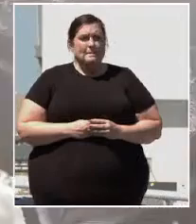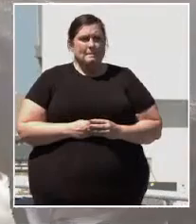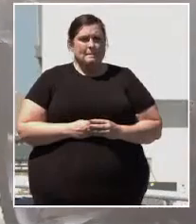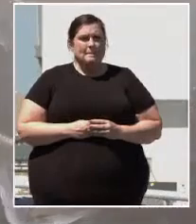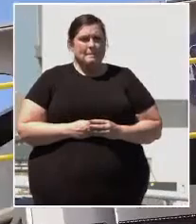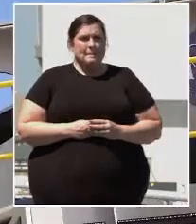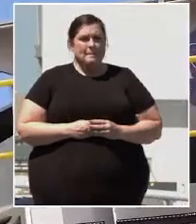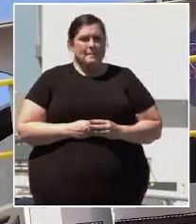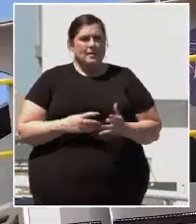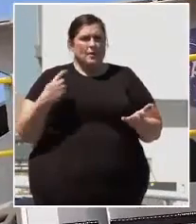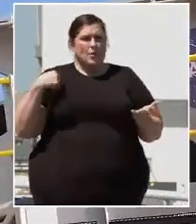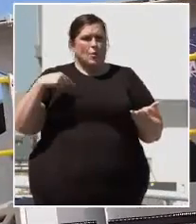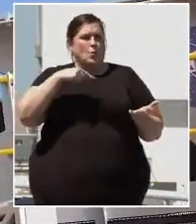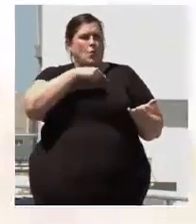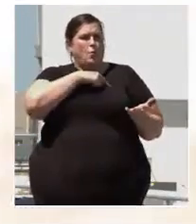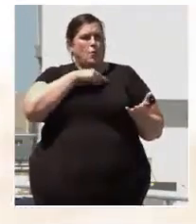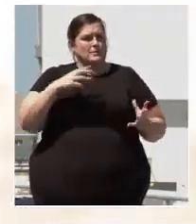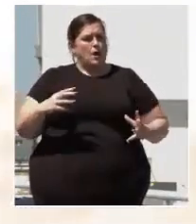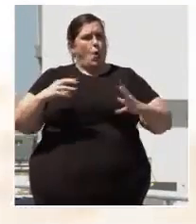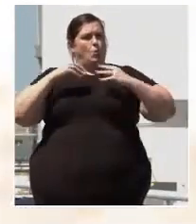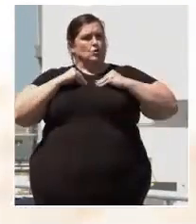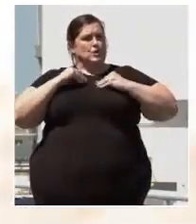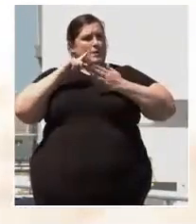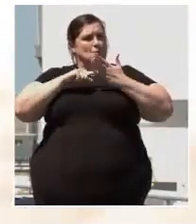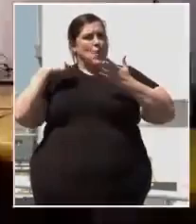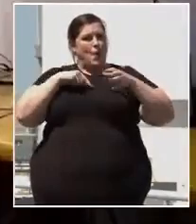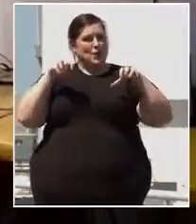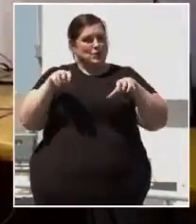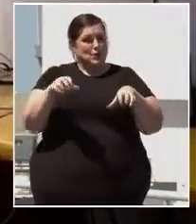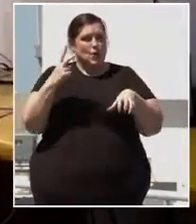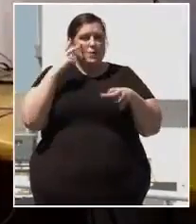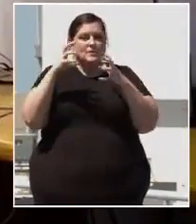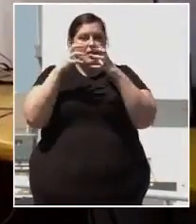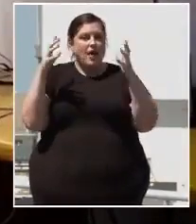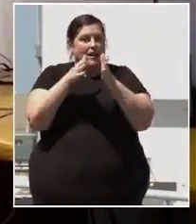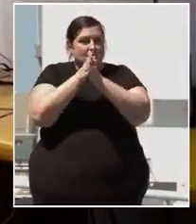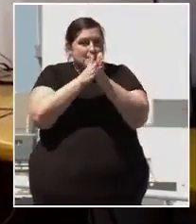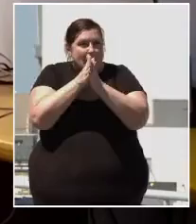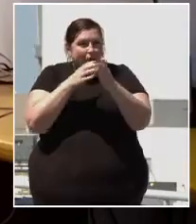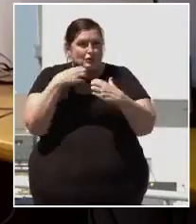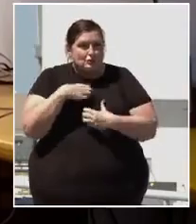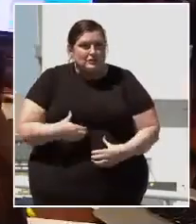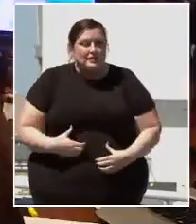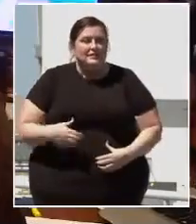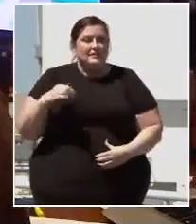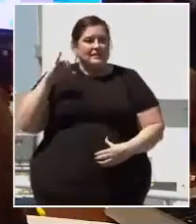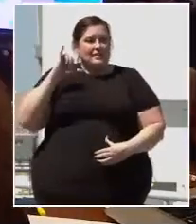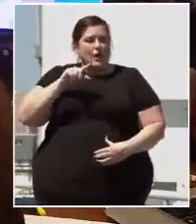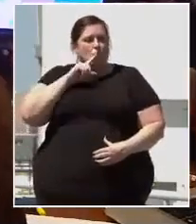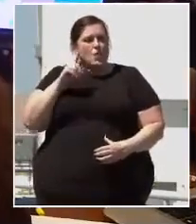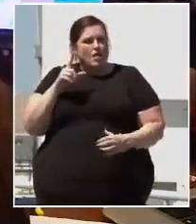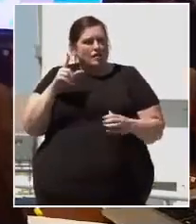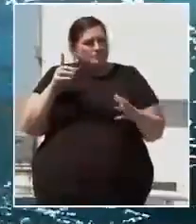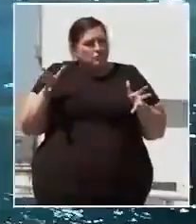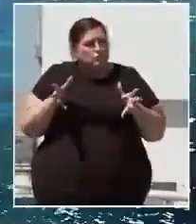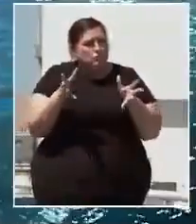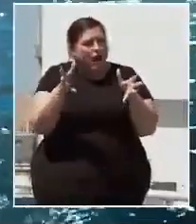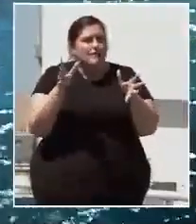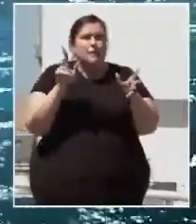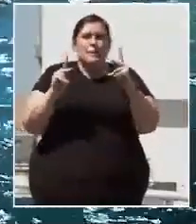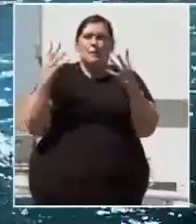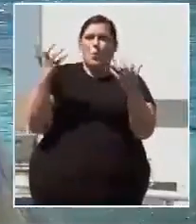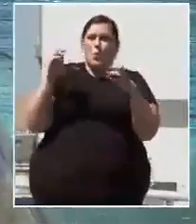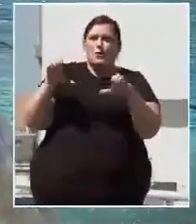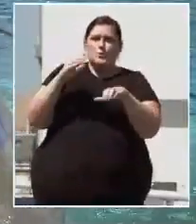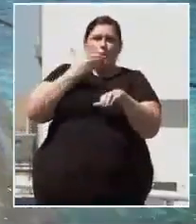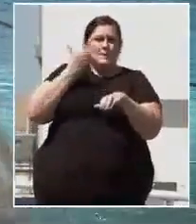we take a lot of ownership and what we do you get to see a lot of that passion you get to see a lot of that drive people want to